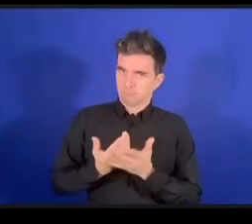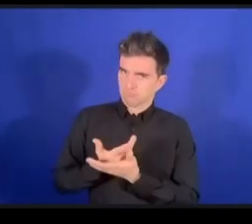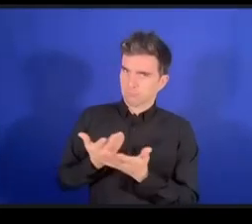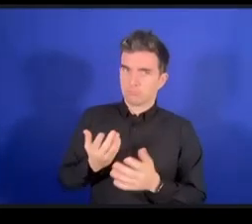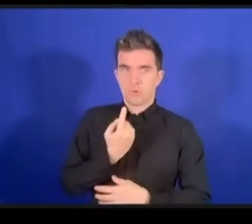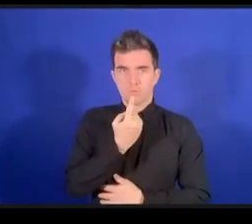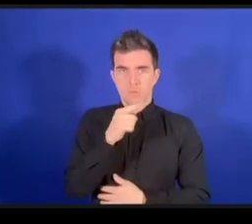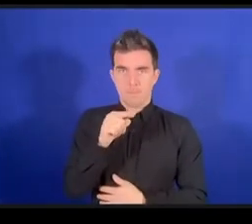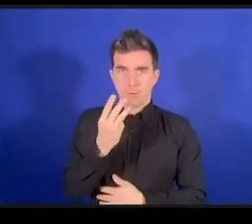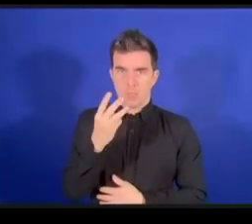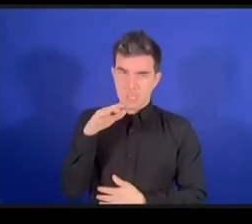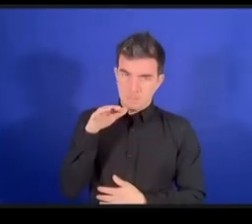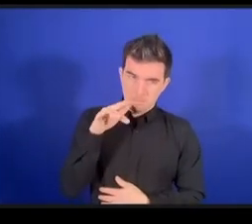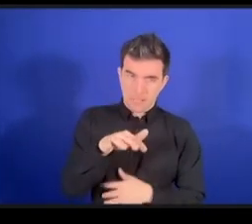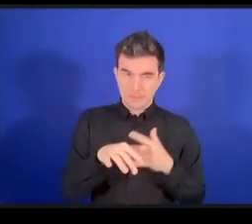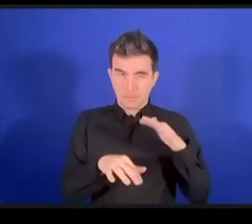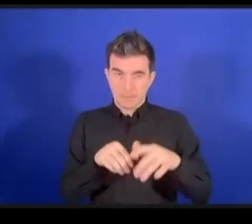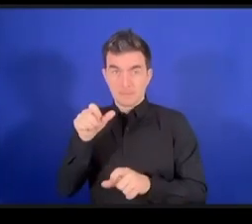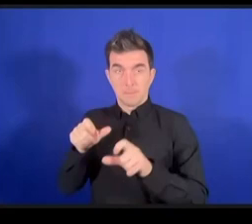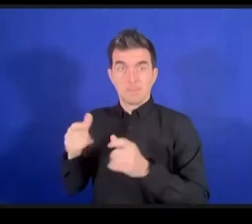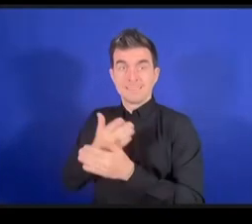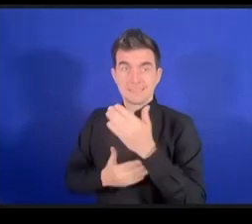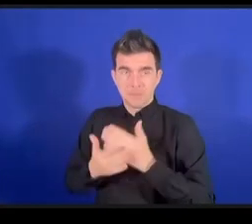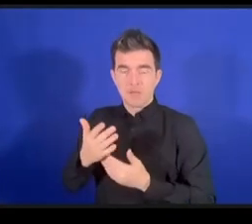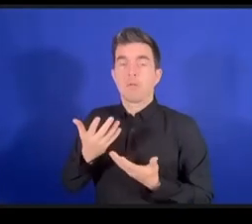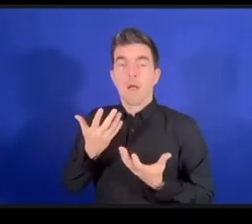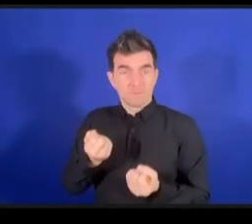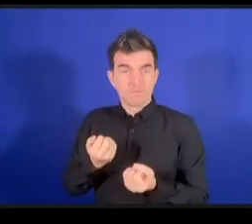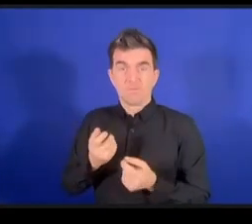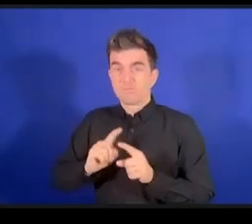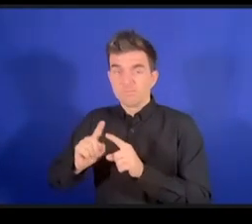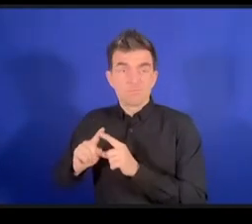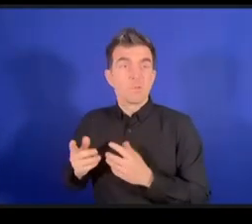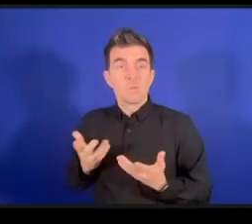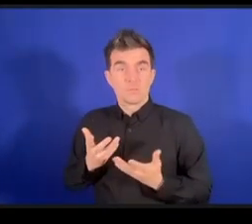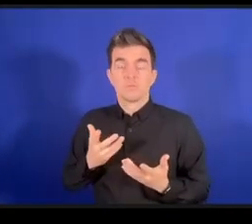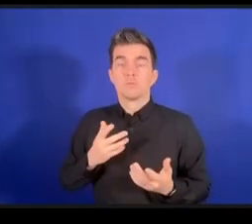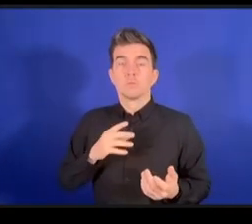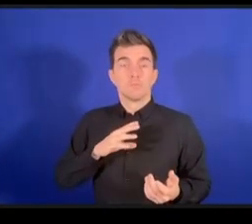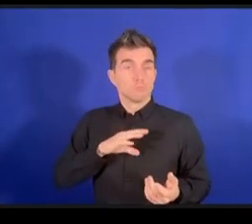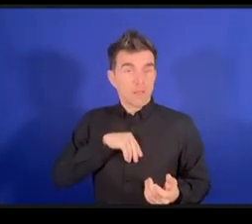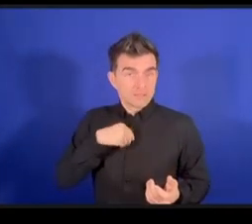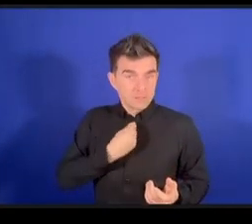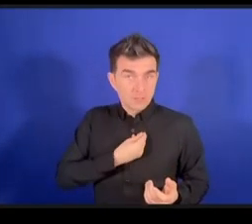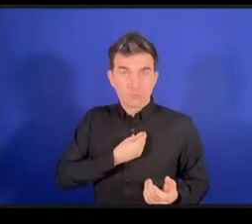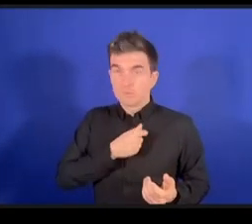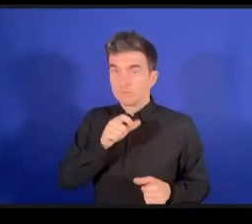boundaries. You may have, as I often have been saying, access to